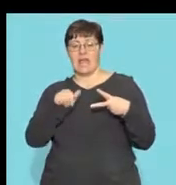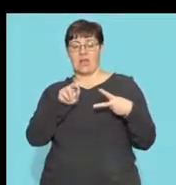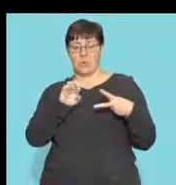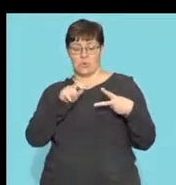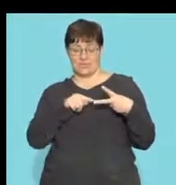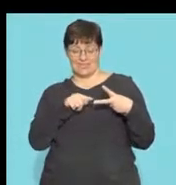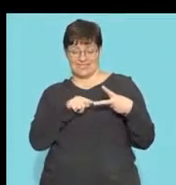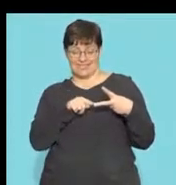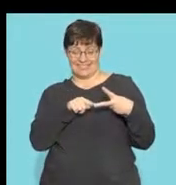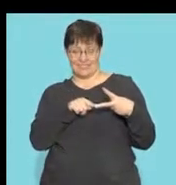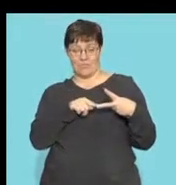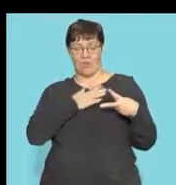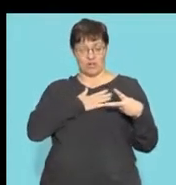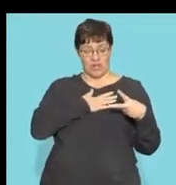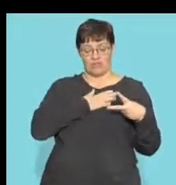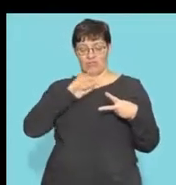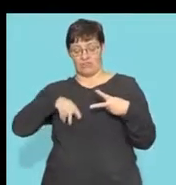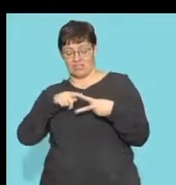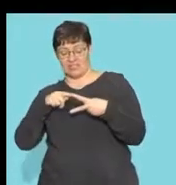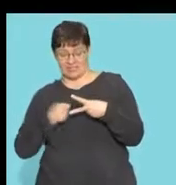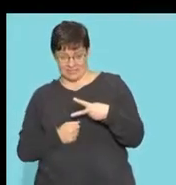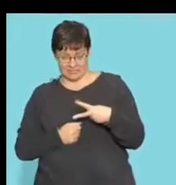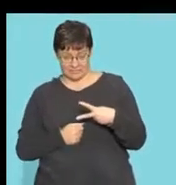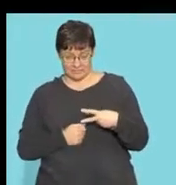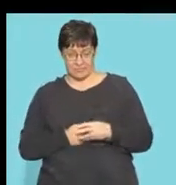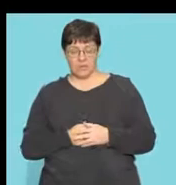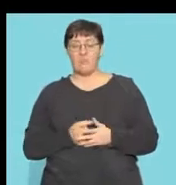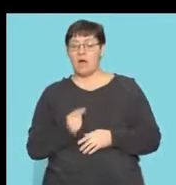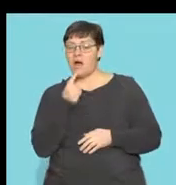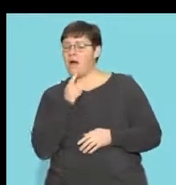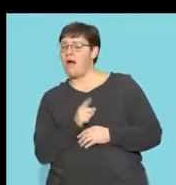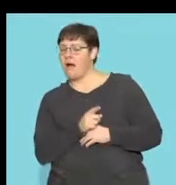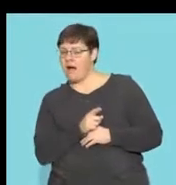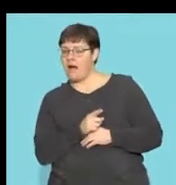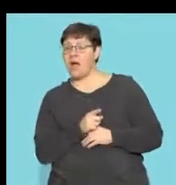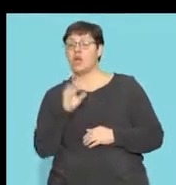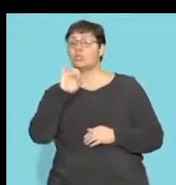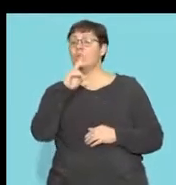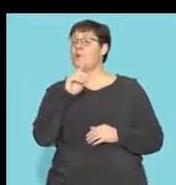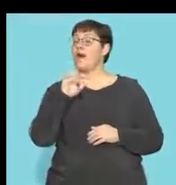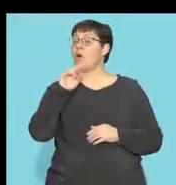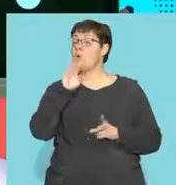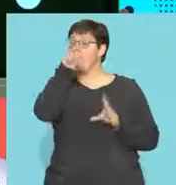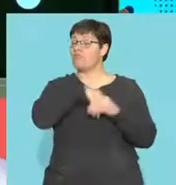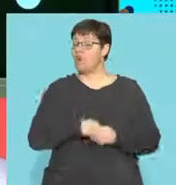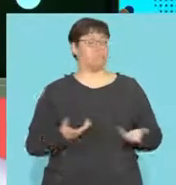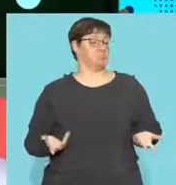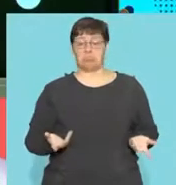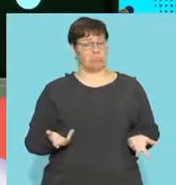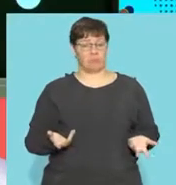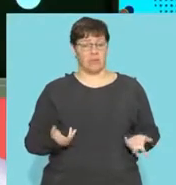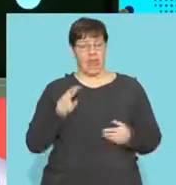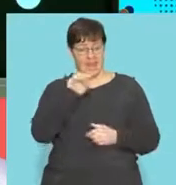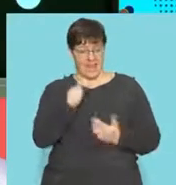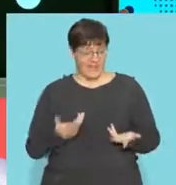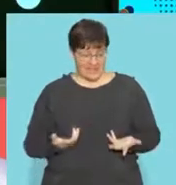the anode. So we've determined that the sodium ion is not involved. And there,